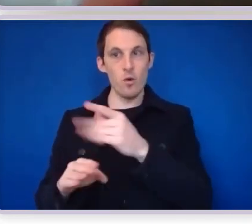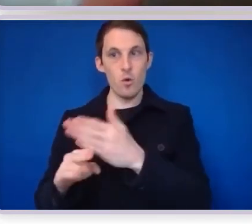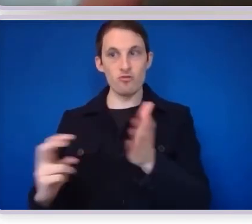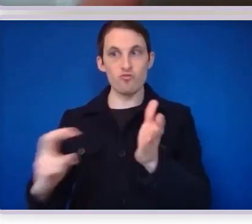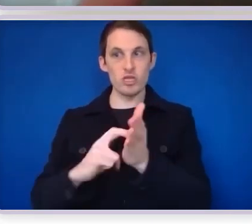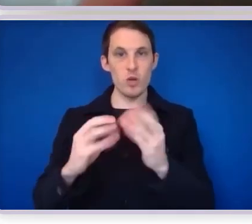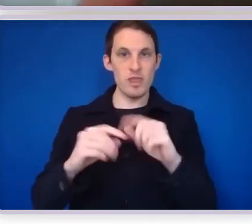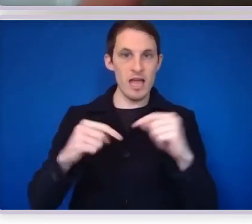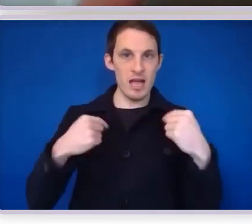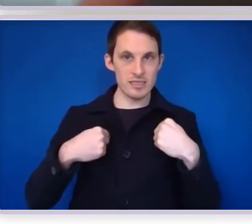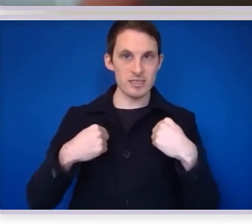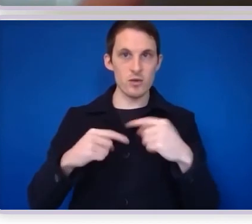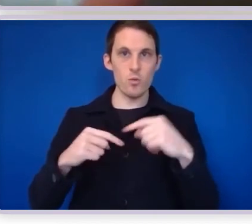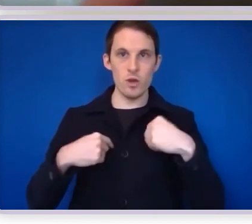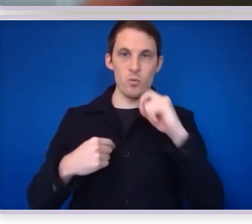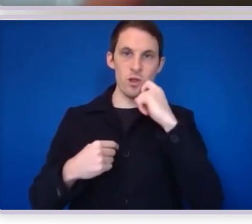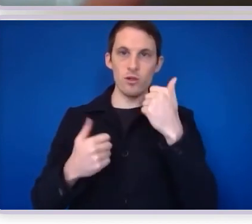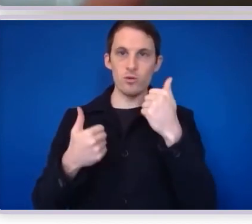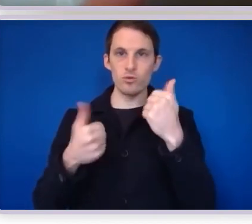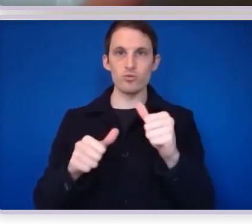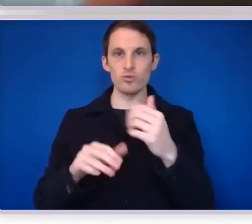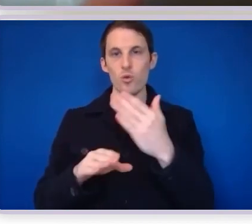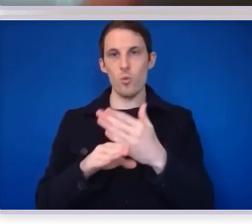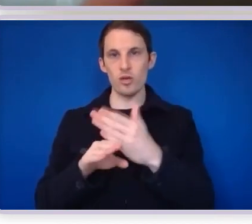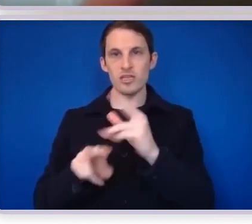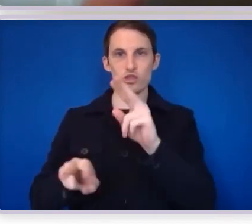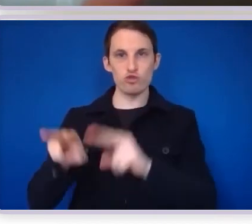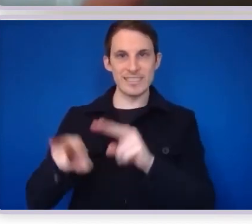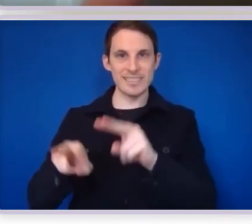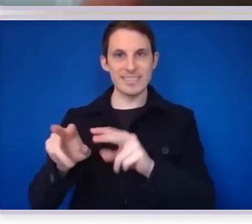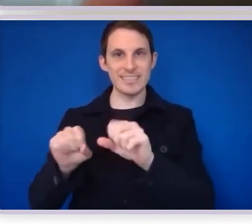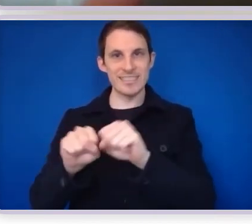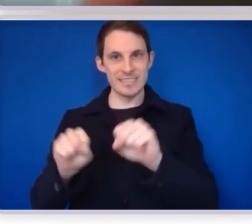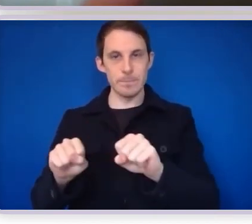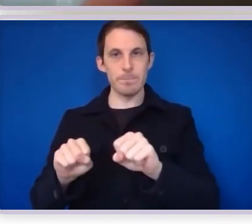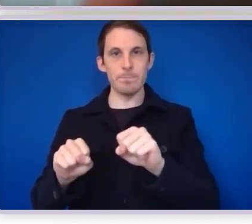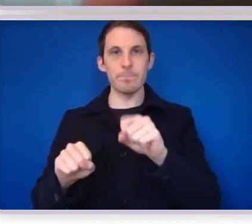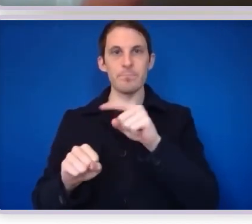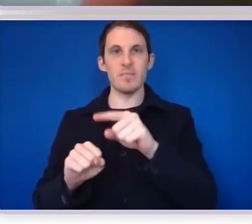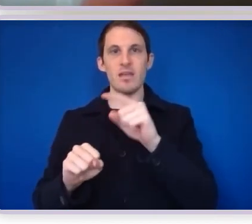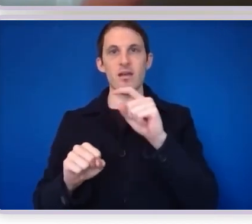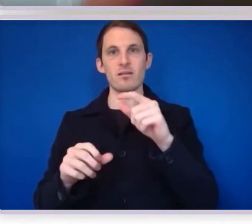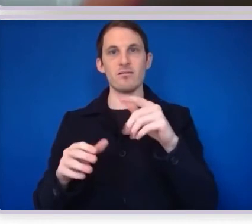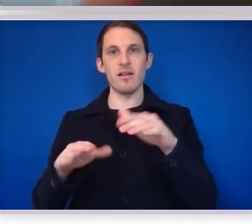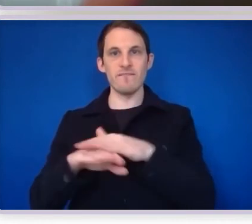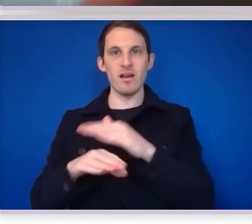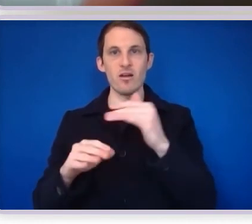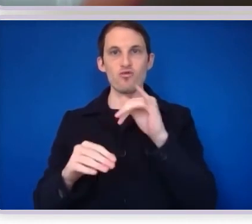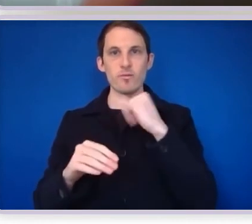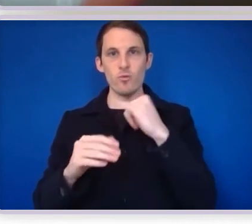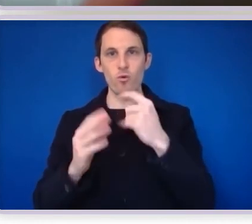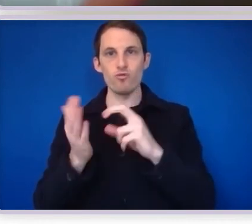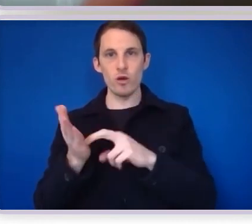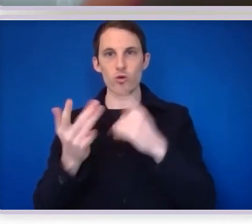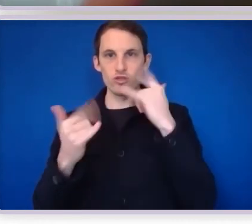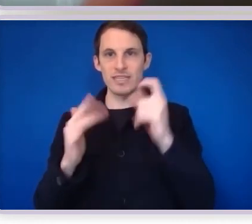we will use that whole worker screening system that obviously covers criminal record check and DWES check and